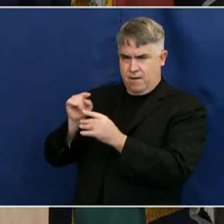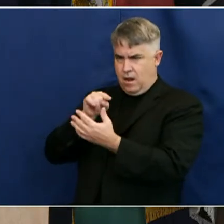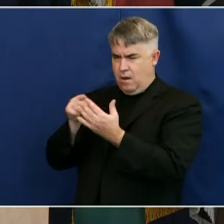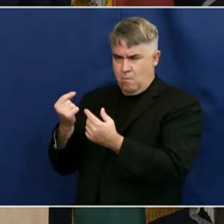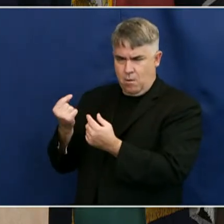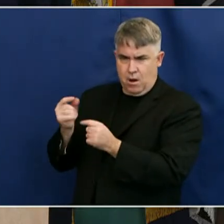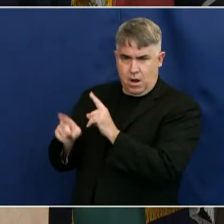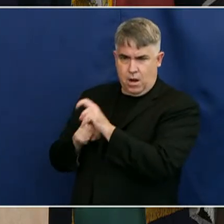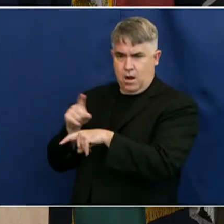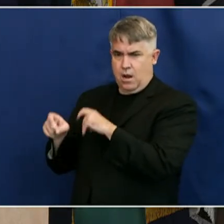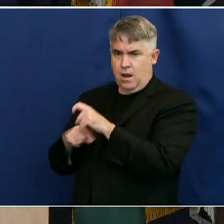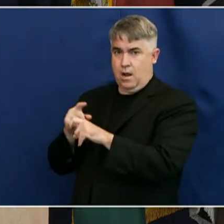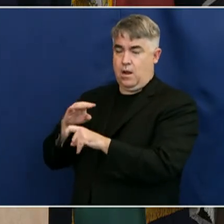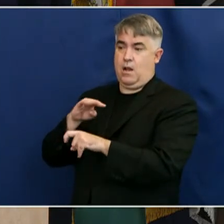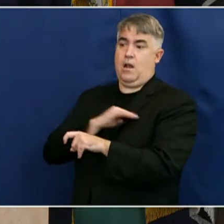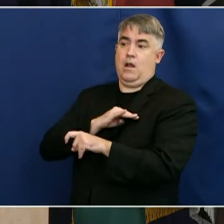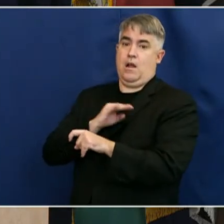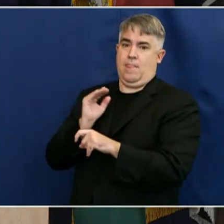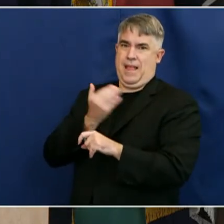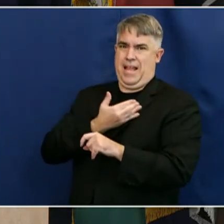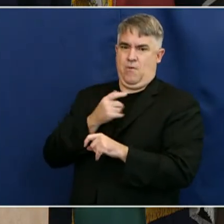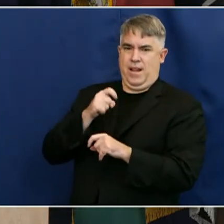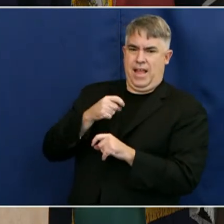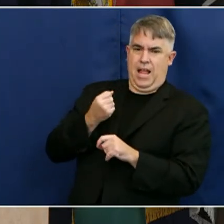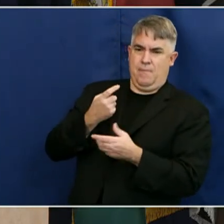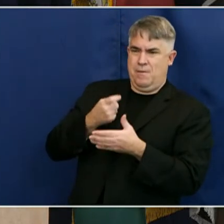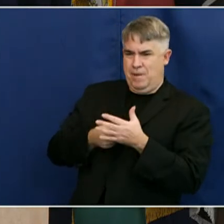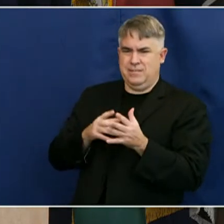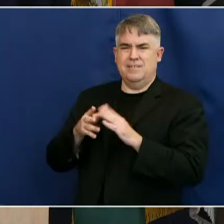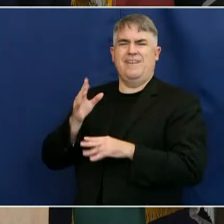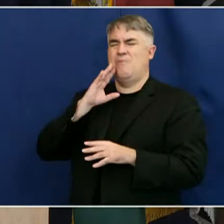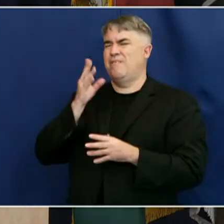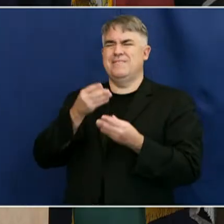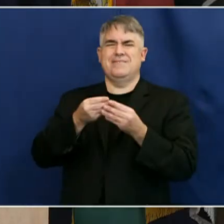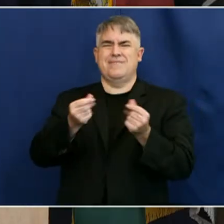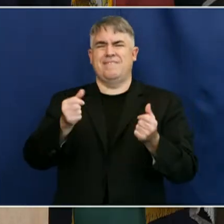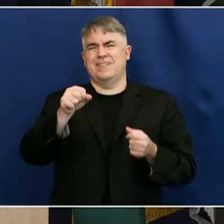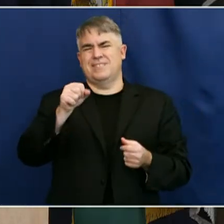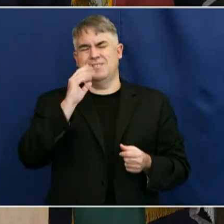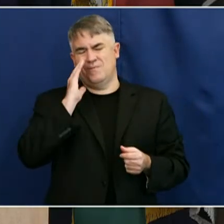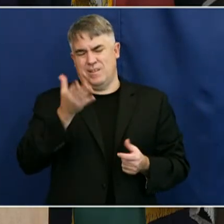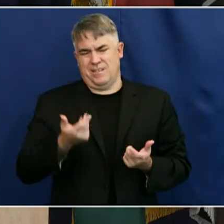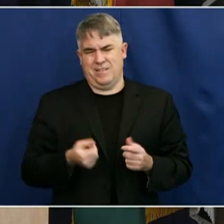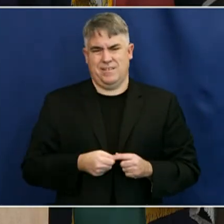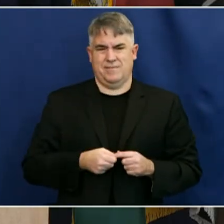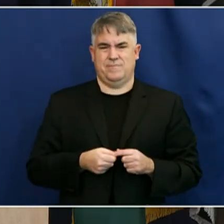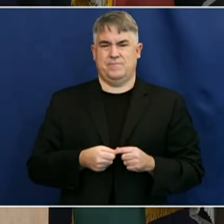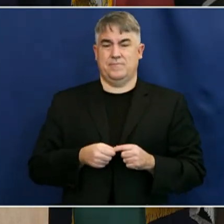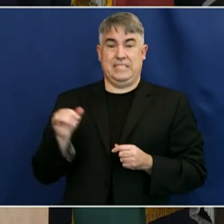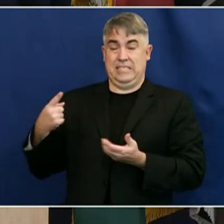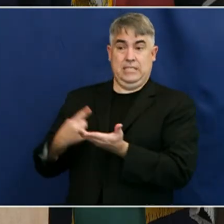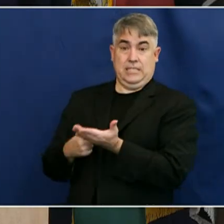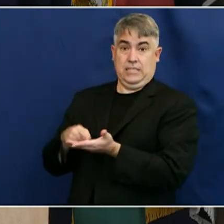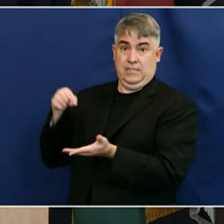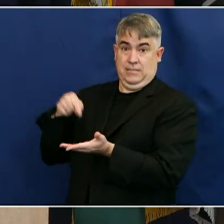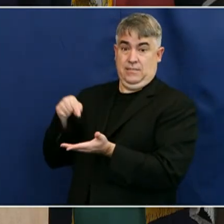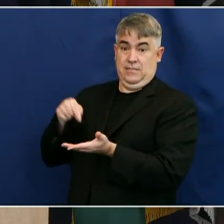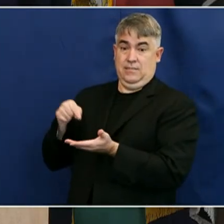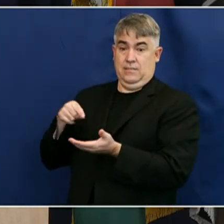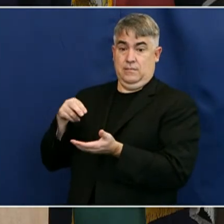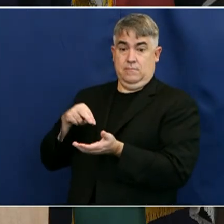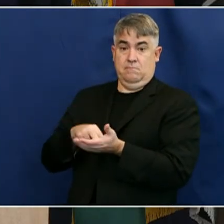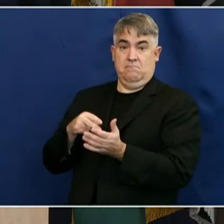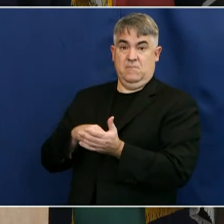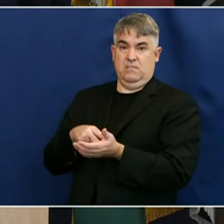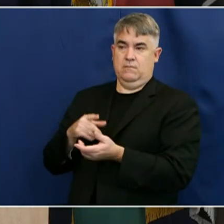information, and I think that this will get resolved. None of the nature of the ongoing discussions is impacting our ability to receive vaccines, and